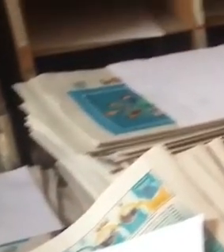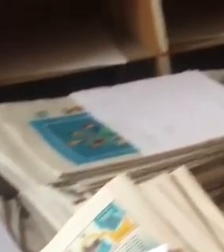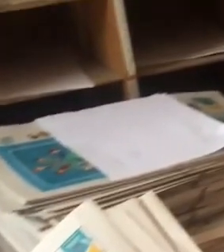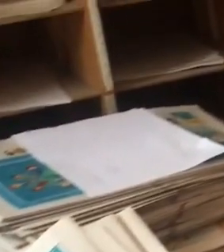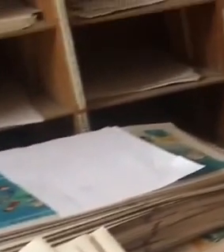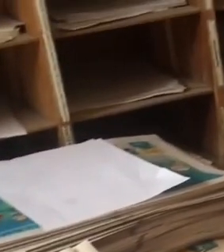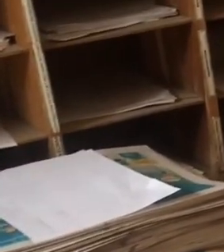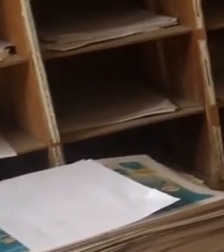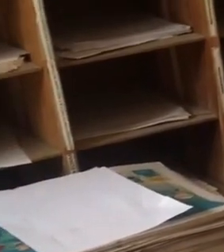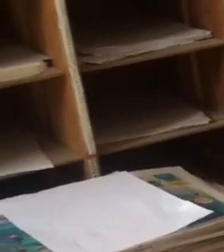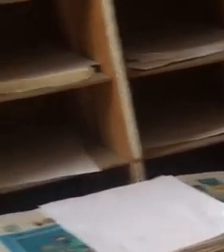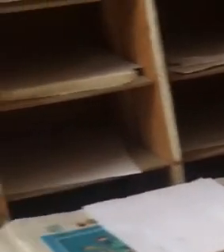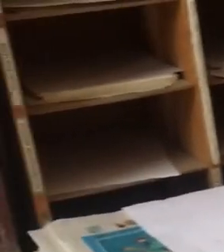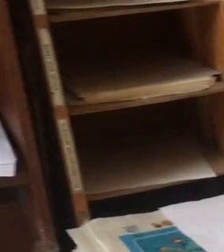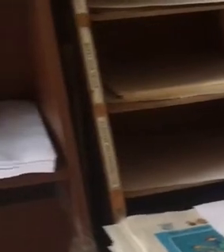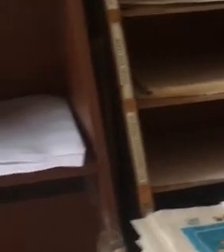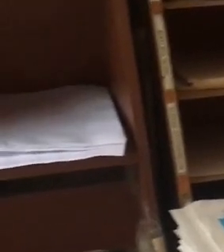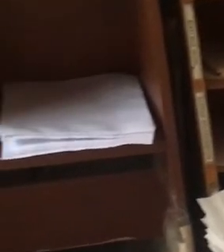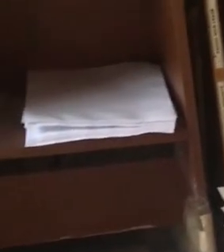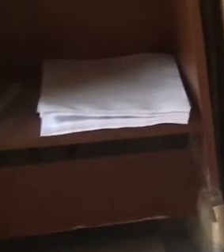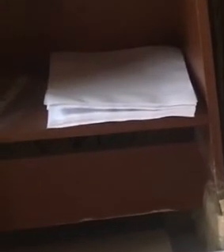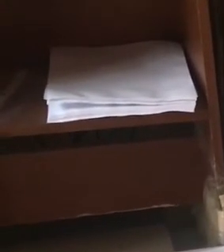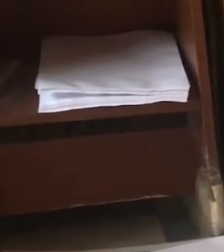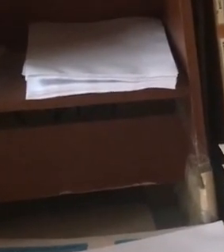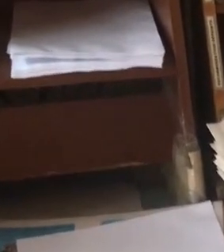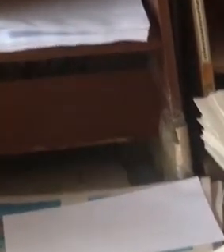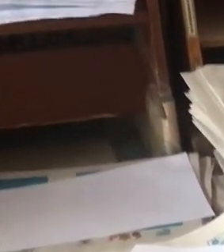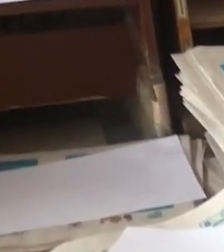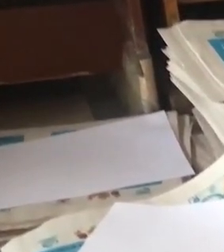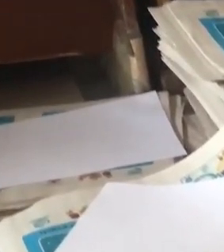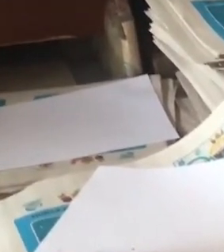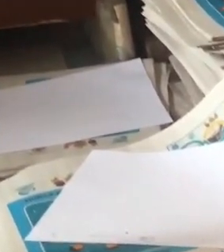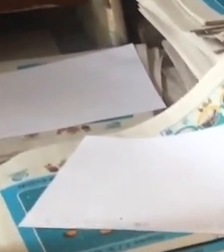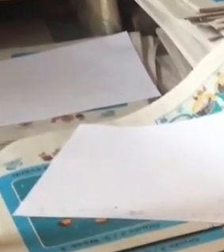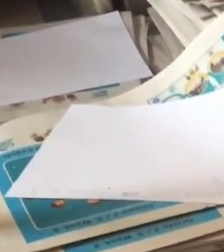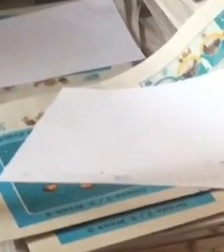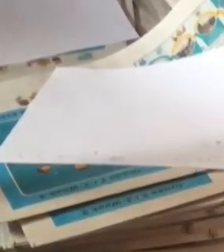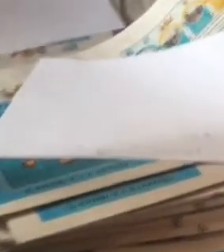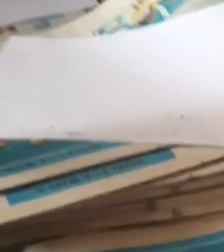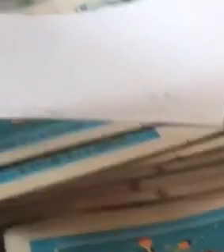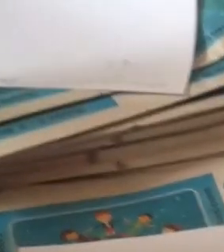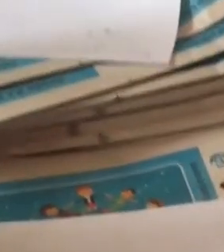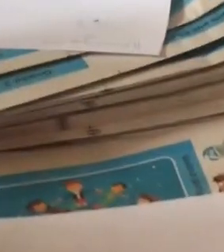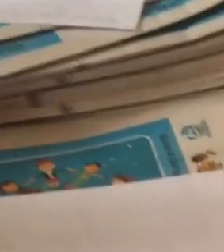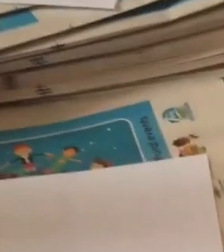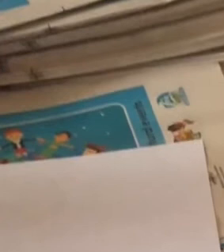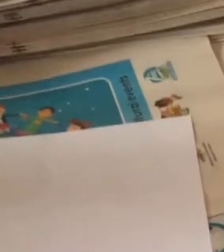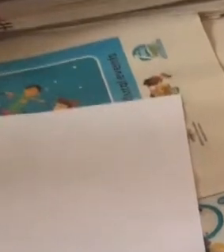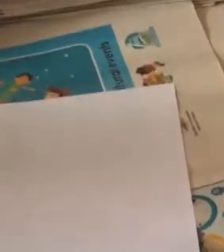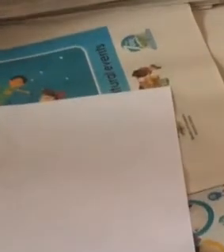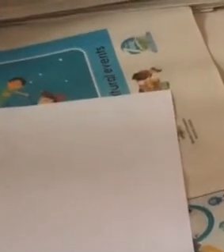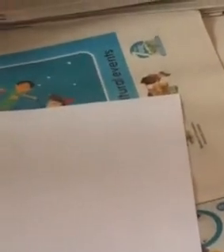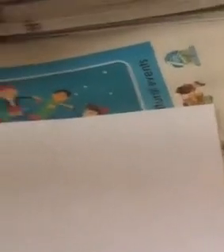is being done here at Elim Circuit in the Musati region. The circuit officers receive the booklets and divide